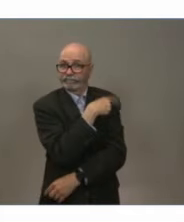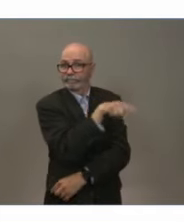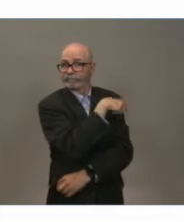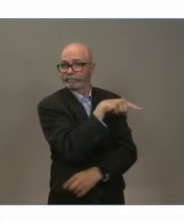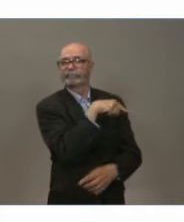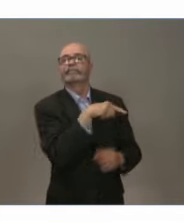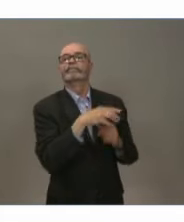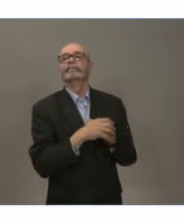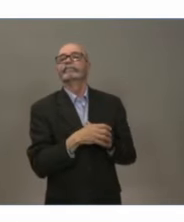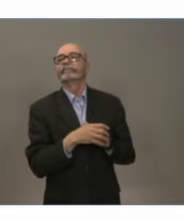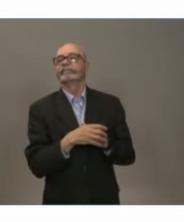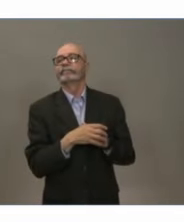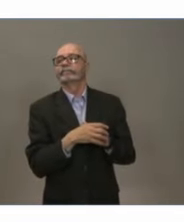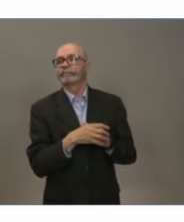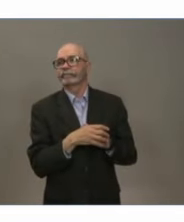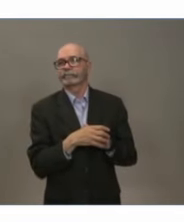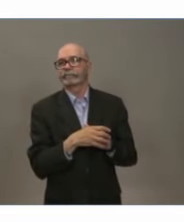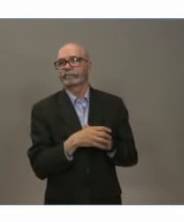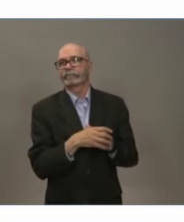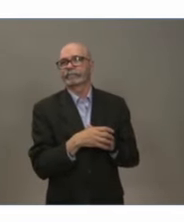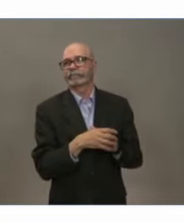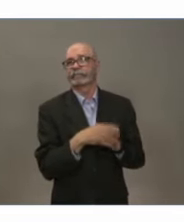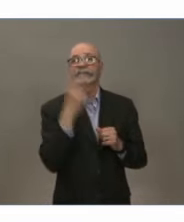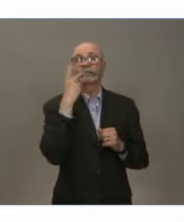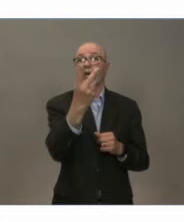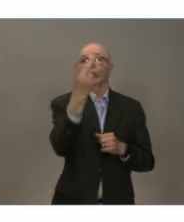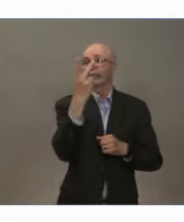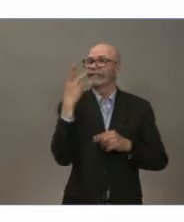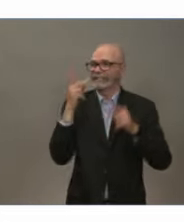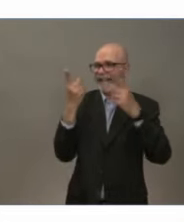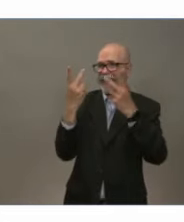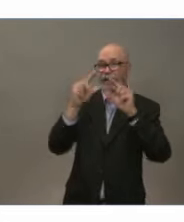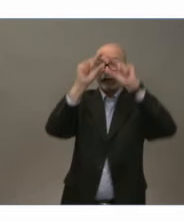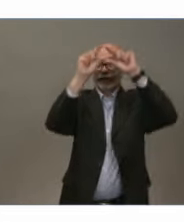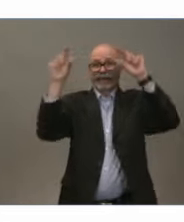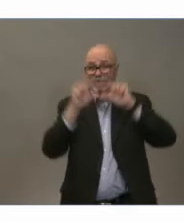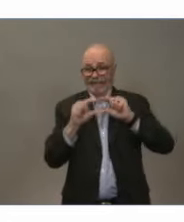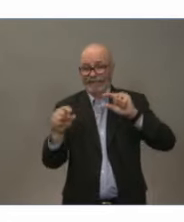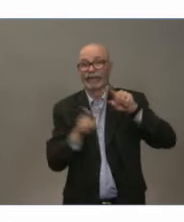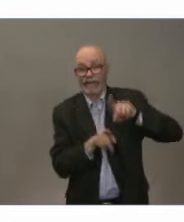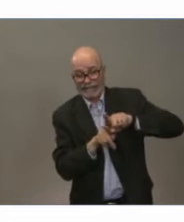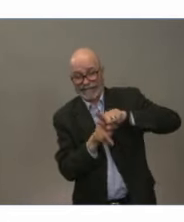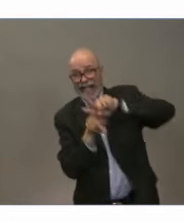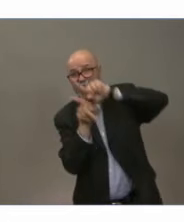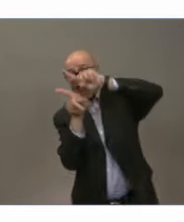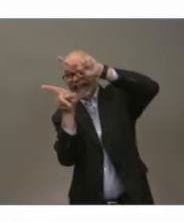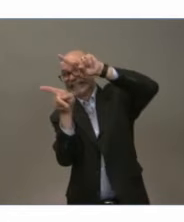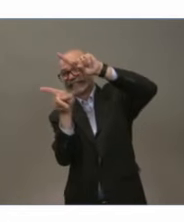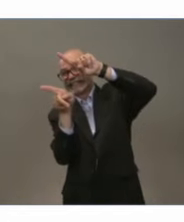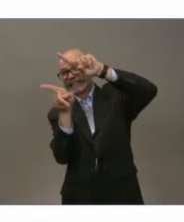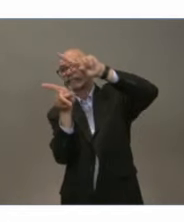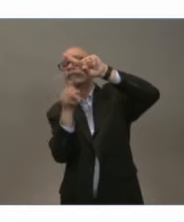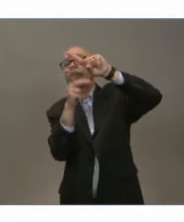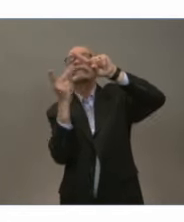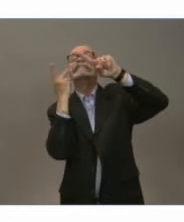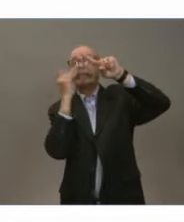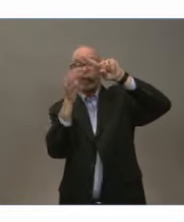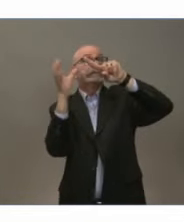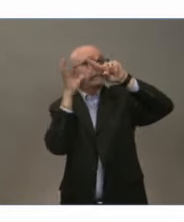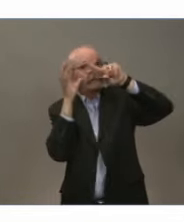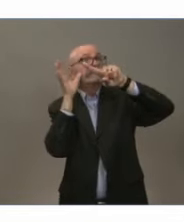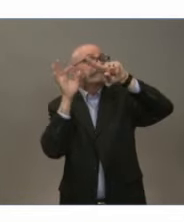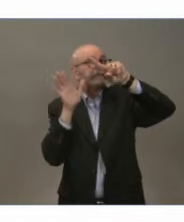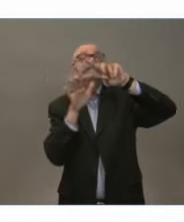those are the two slides put together, that difference where we could be with adhering to our strong public health measures on the